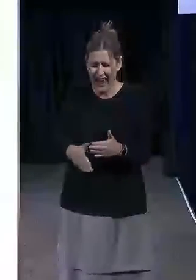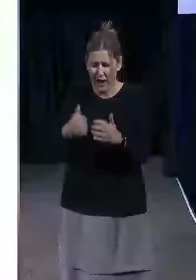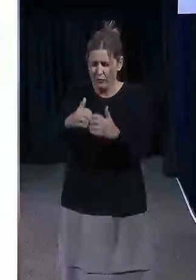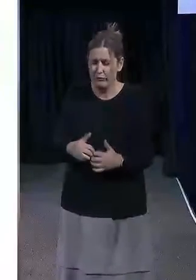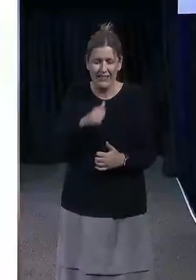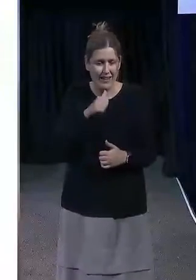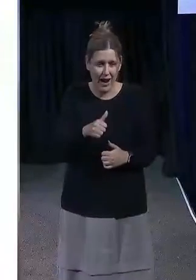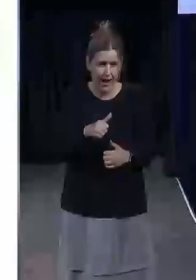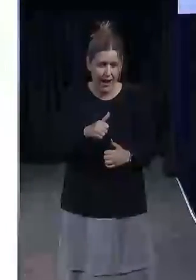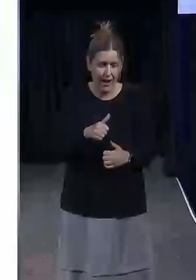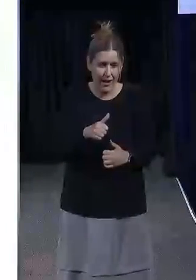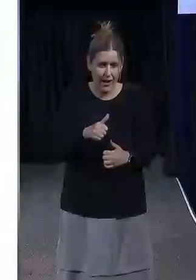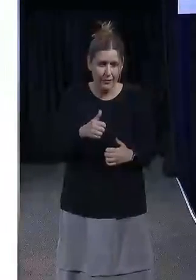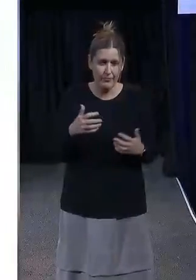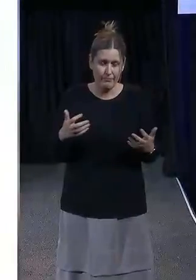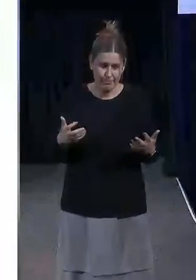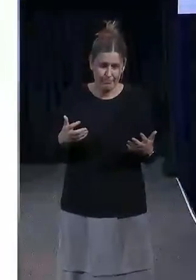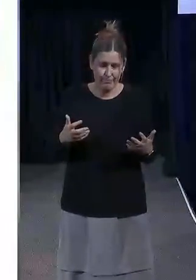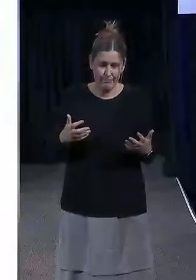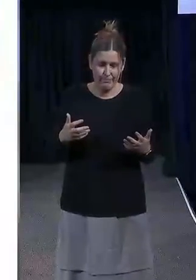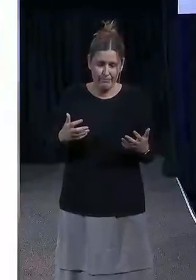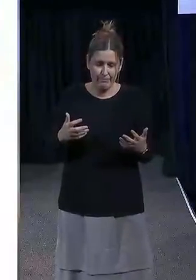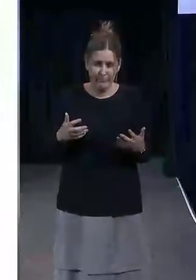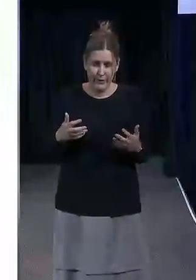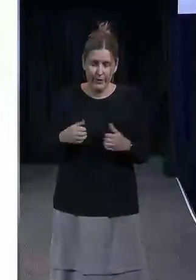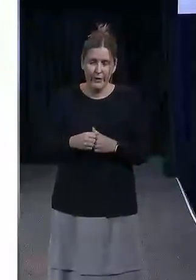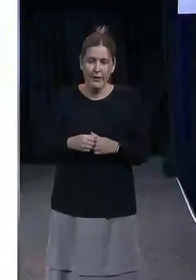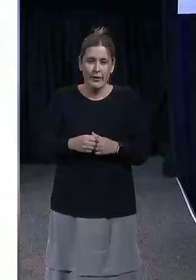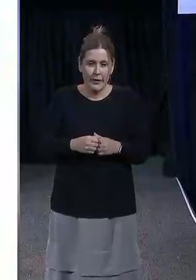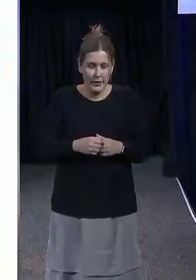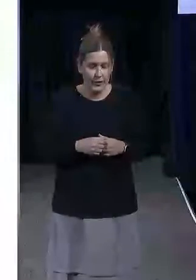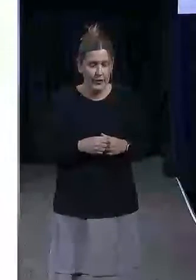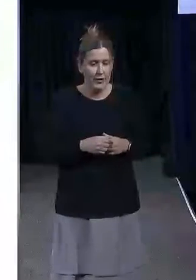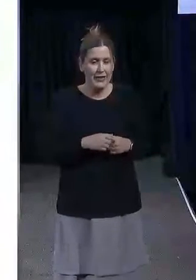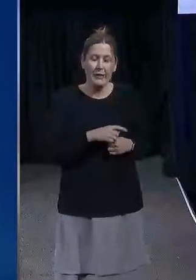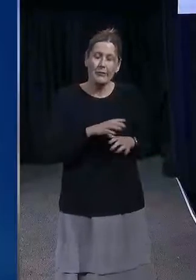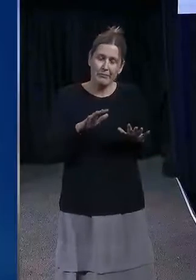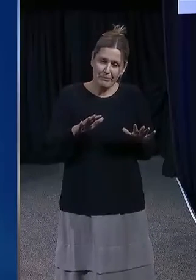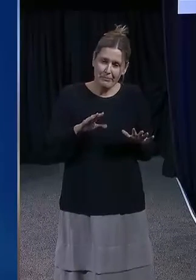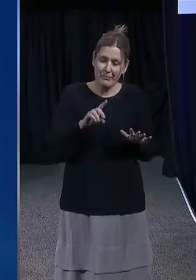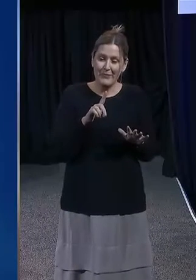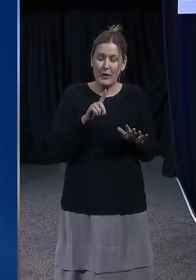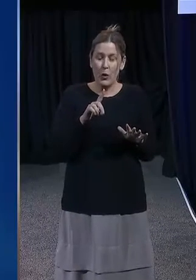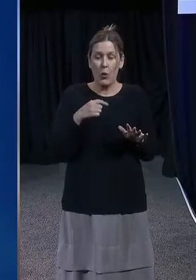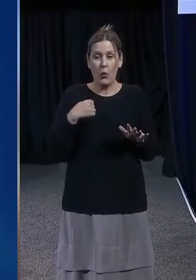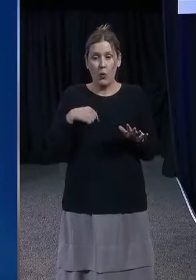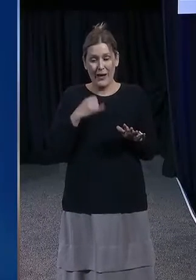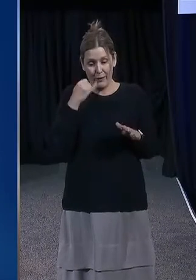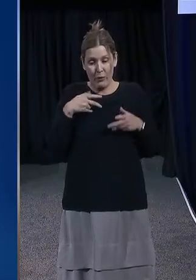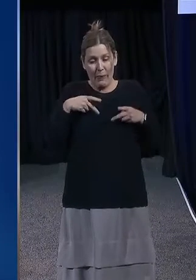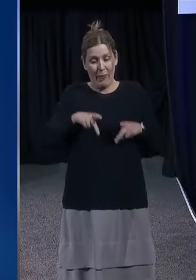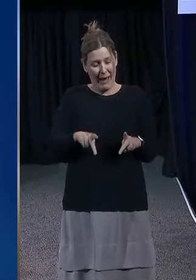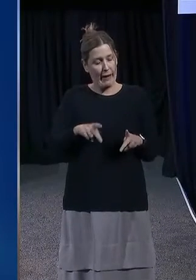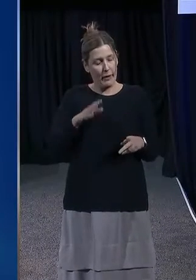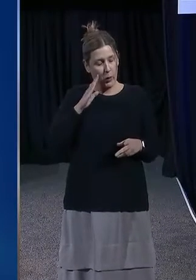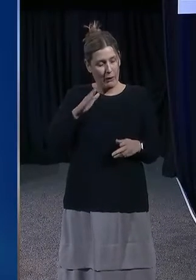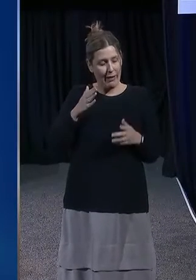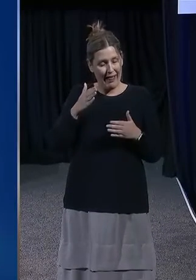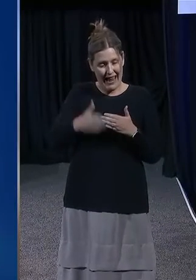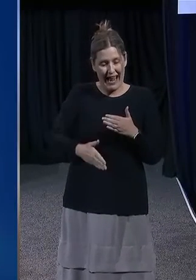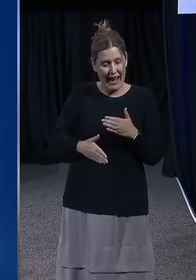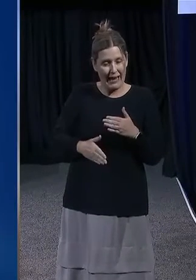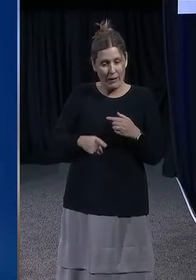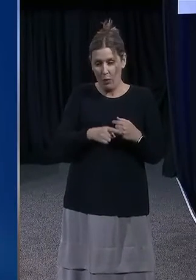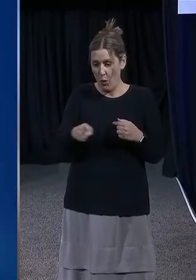action. Well, I should say that it only ended it to the extent that we let it. These 6 justices